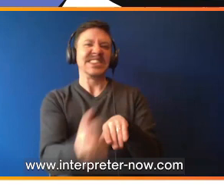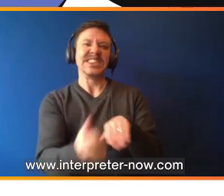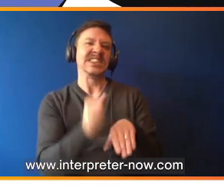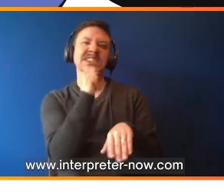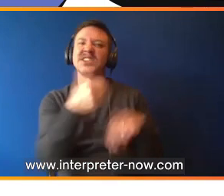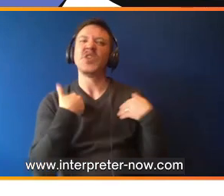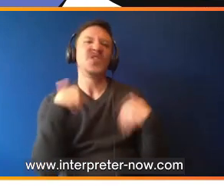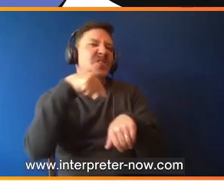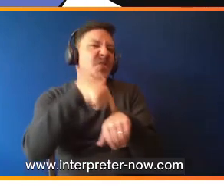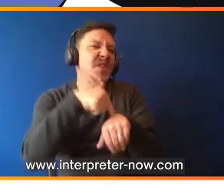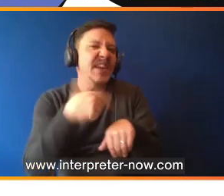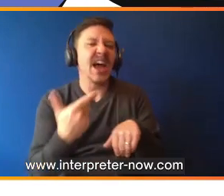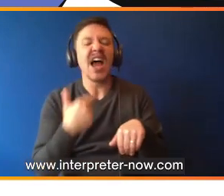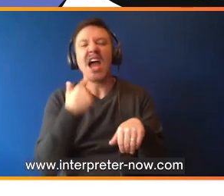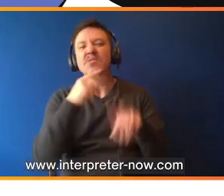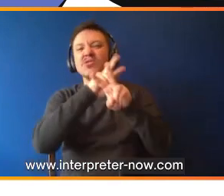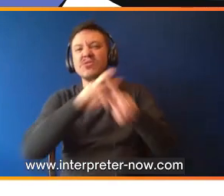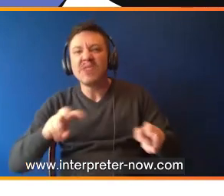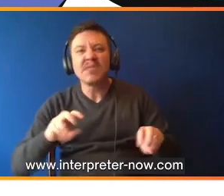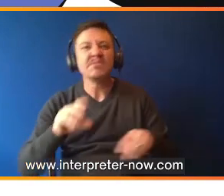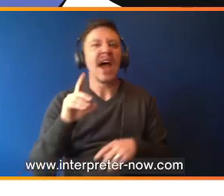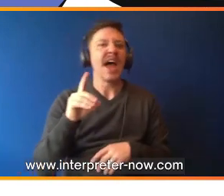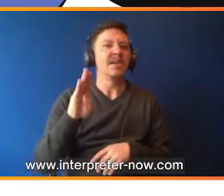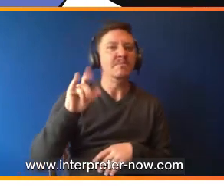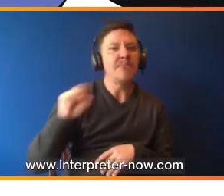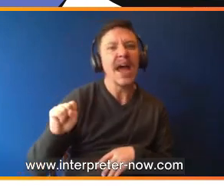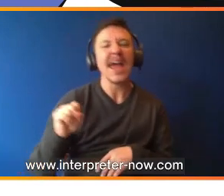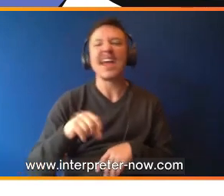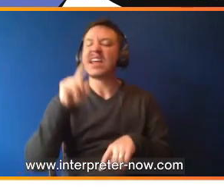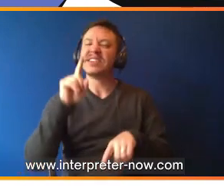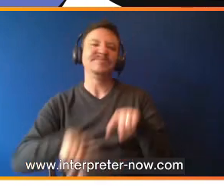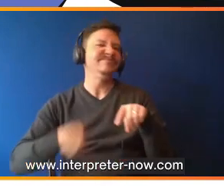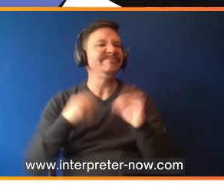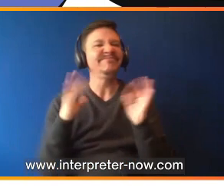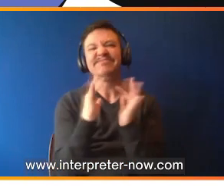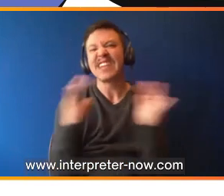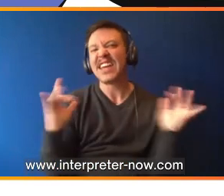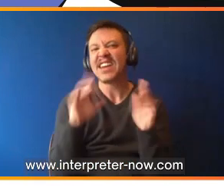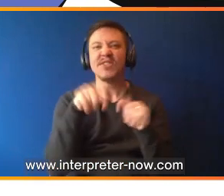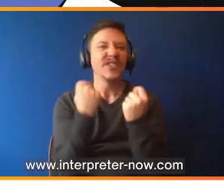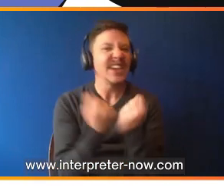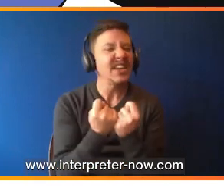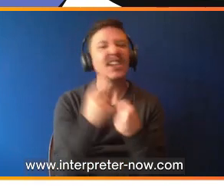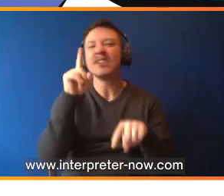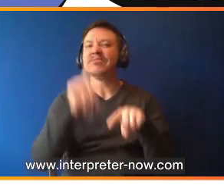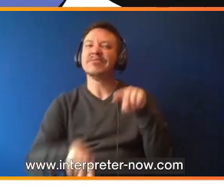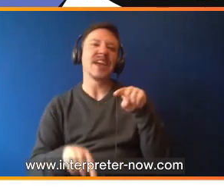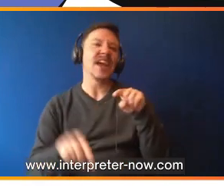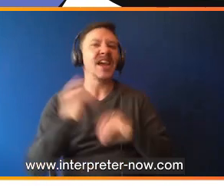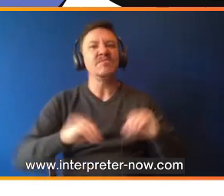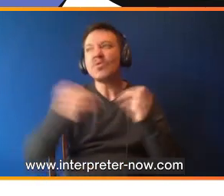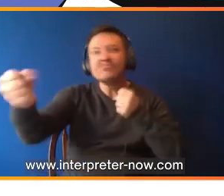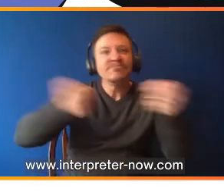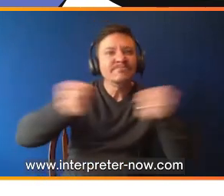all these kind of interlocking pieces, you know, that are part of the system that are woven into how we work. And